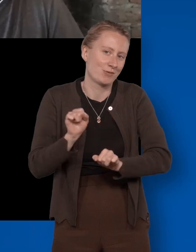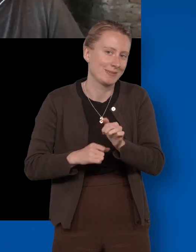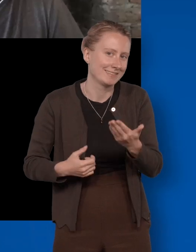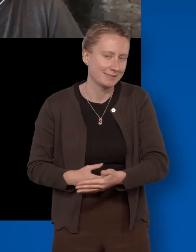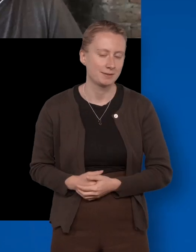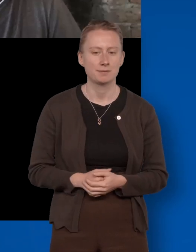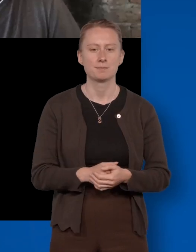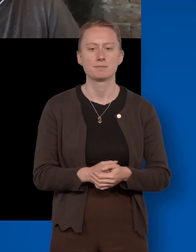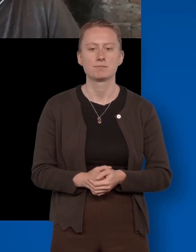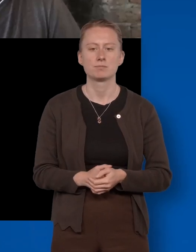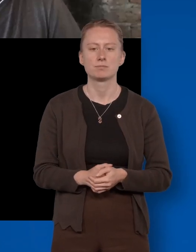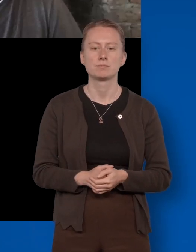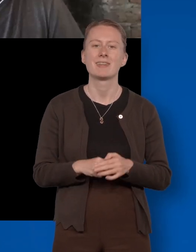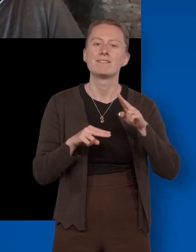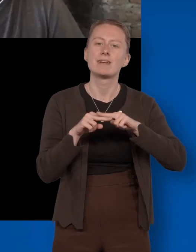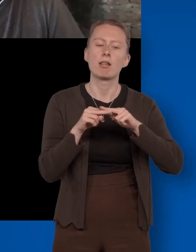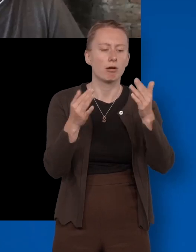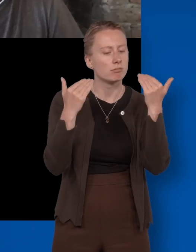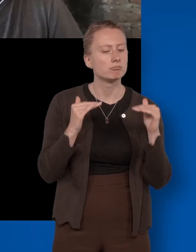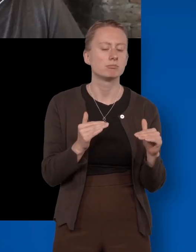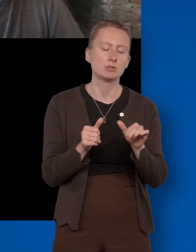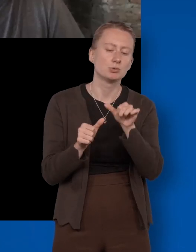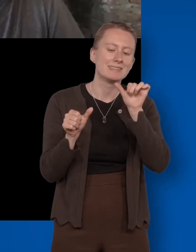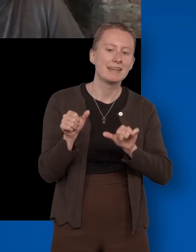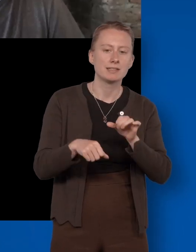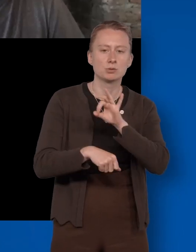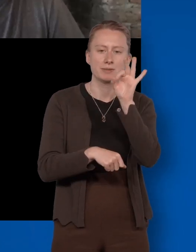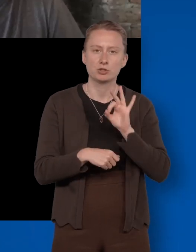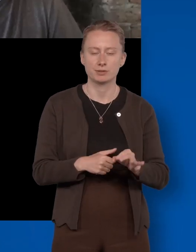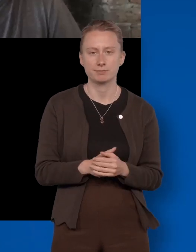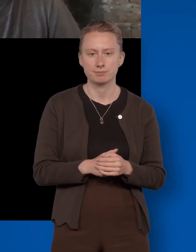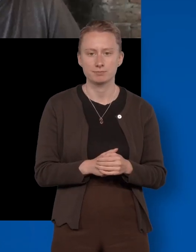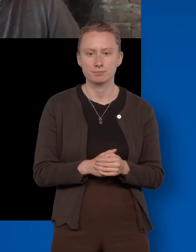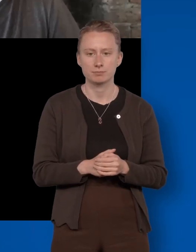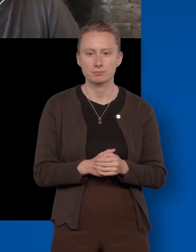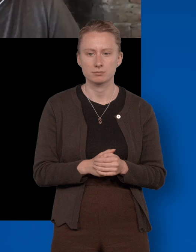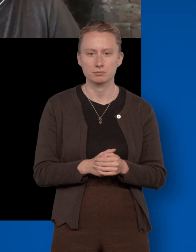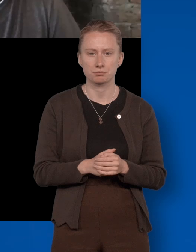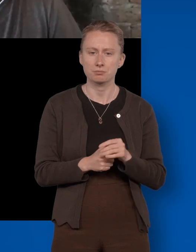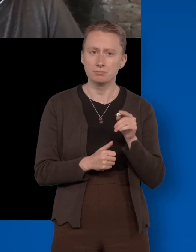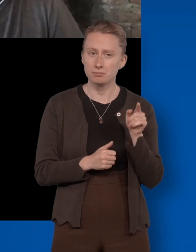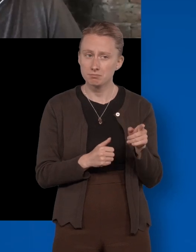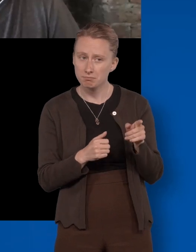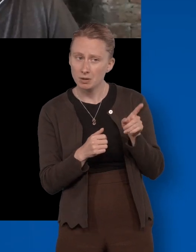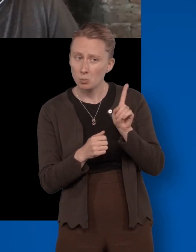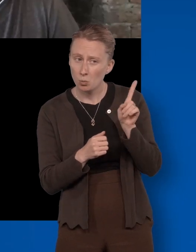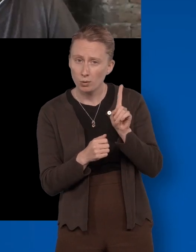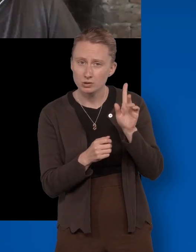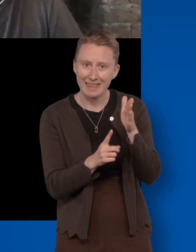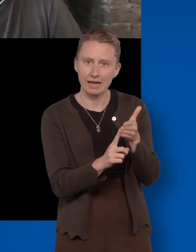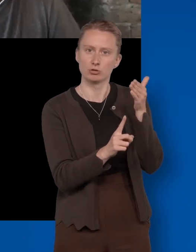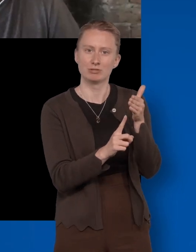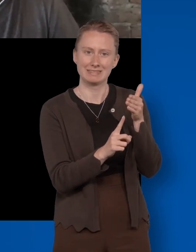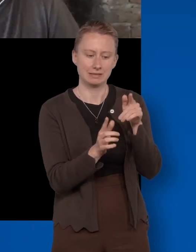Yeah. Let me move on to another question while we still have some time. Will it be a lot to ask the accuracy of the